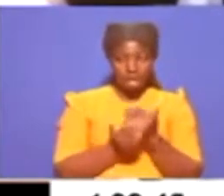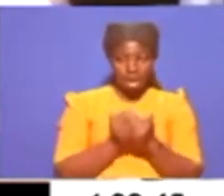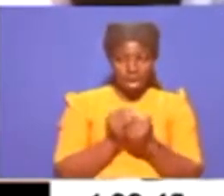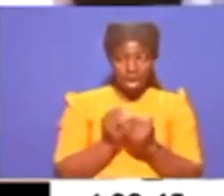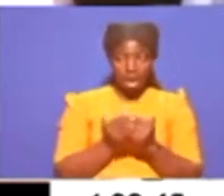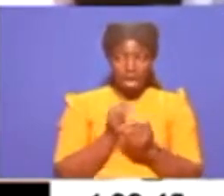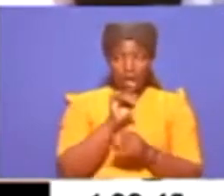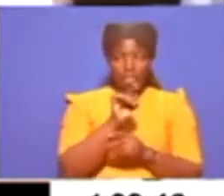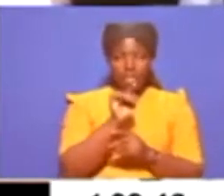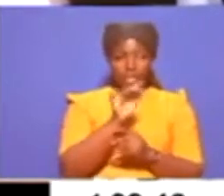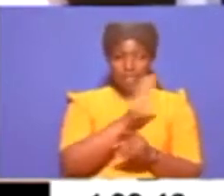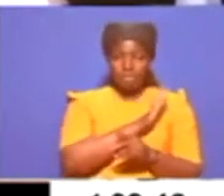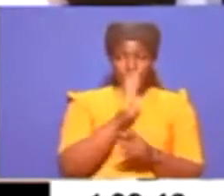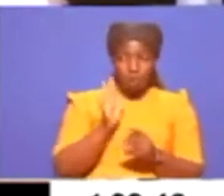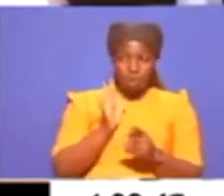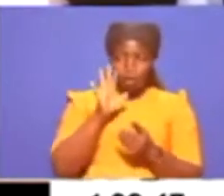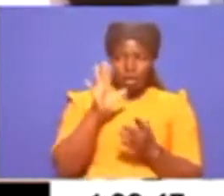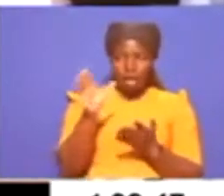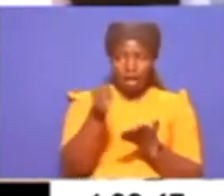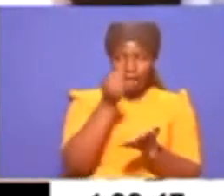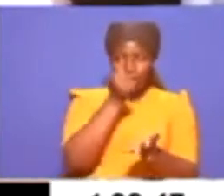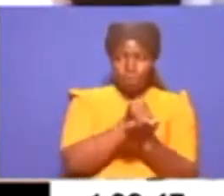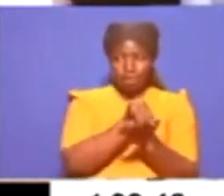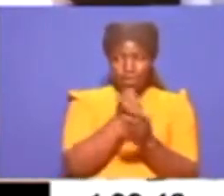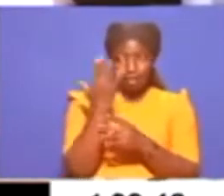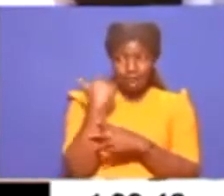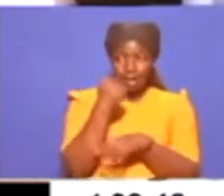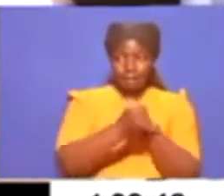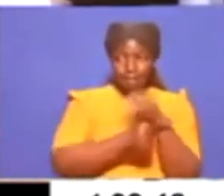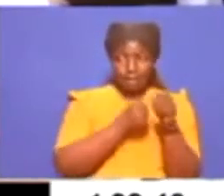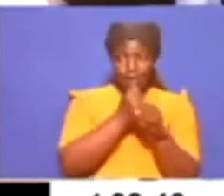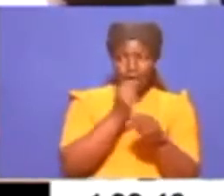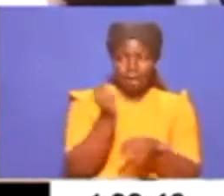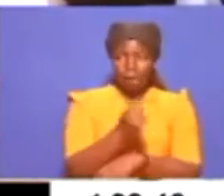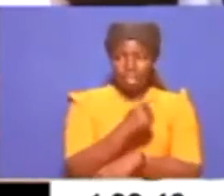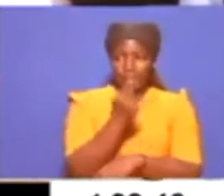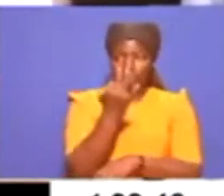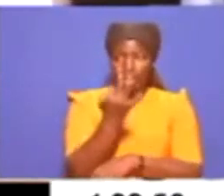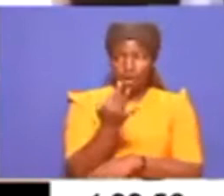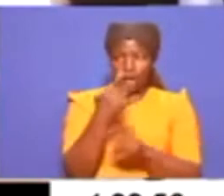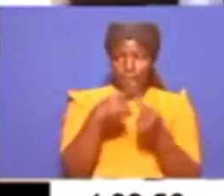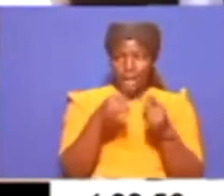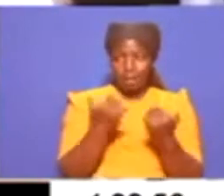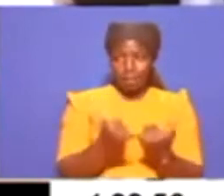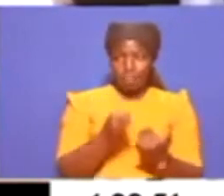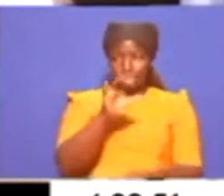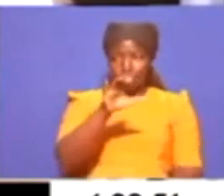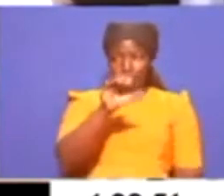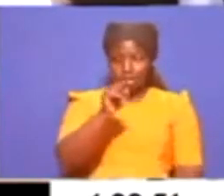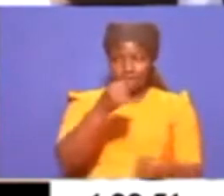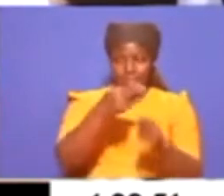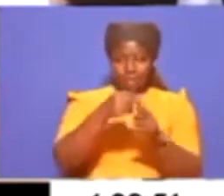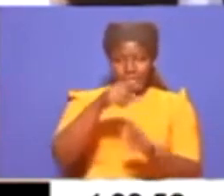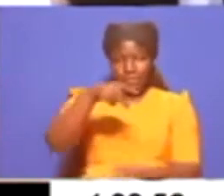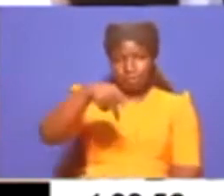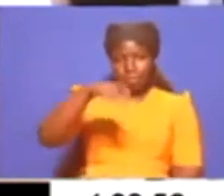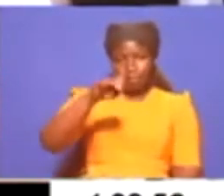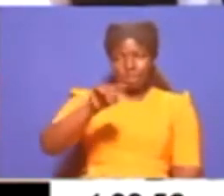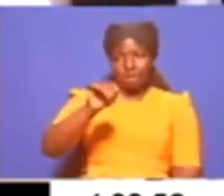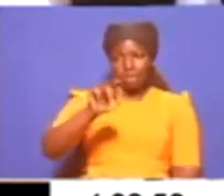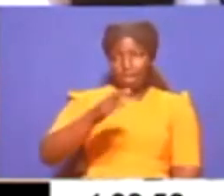ilishaguliwa mwaka uliopita mwezi wa tatu, lakini waziri anaitwa Peter Munya